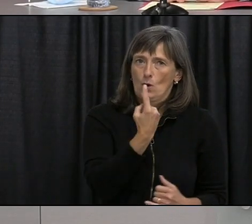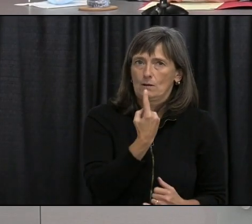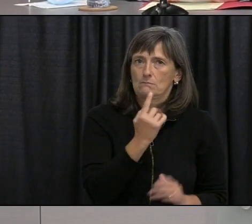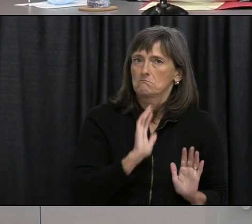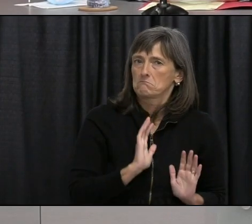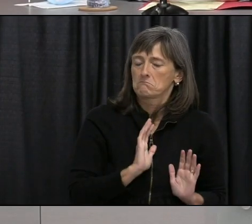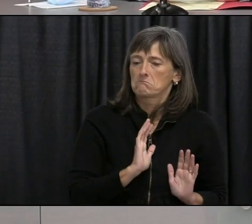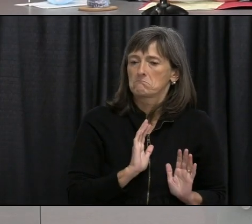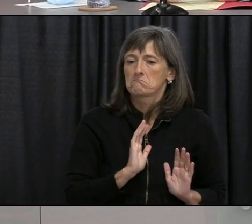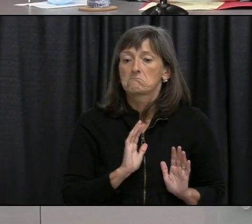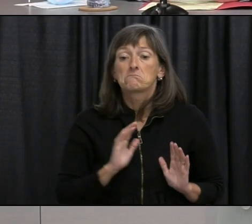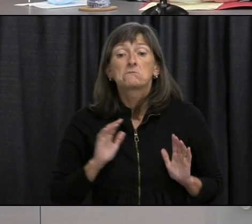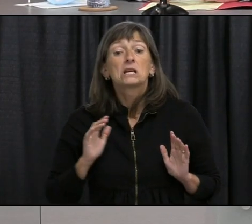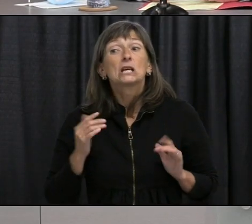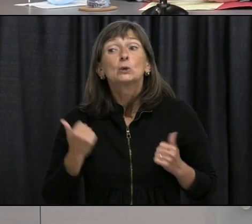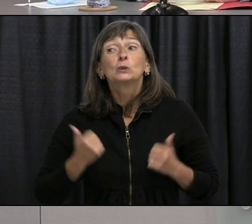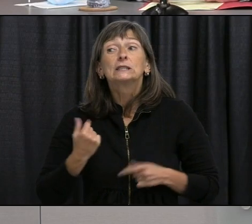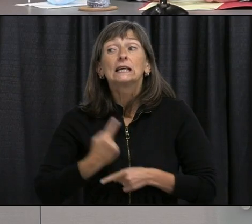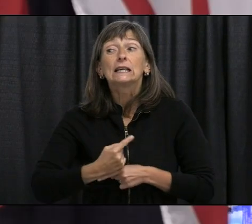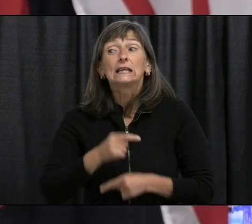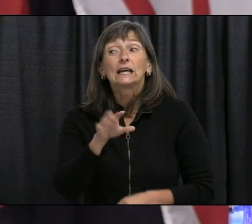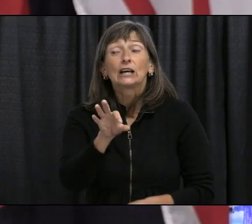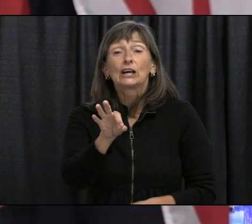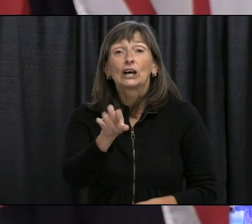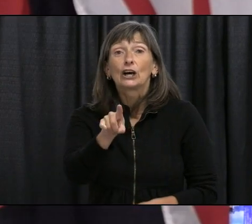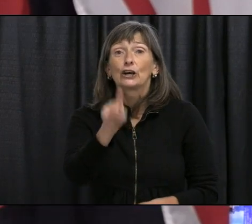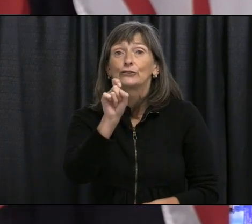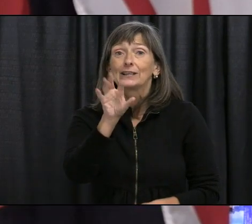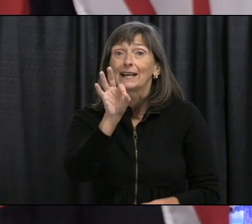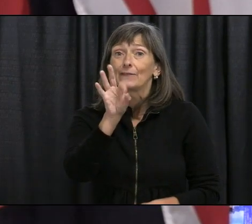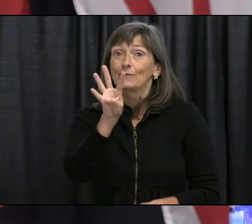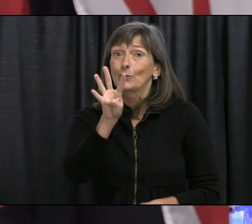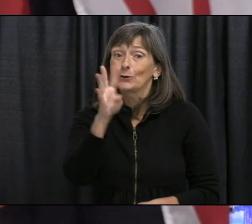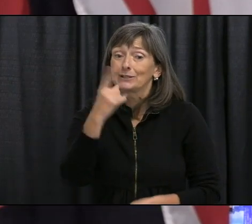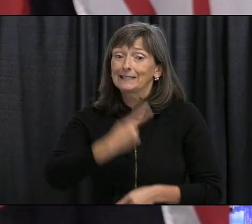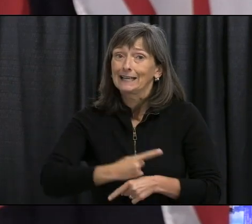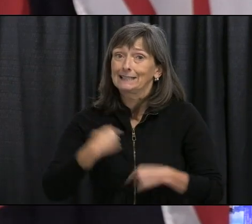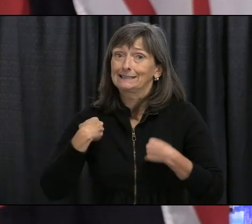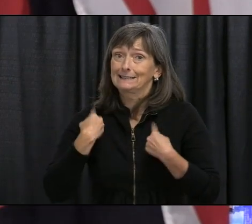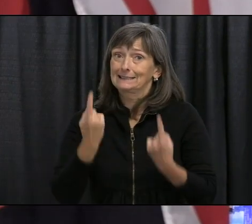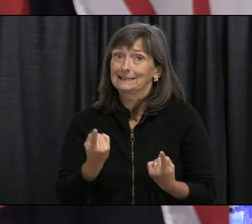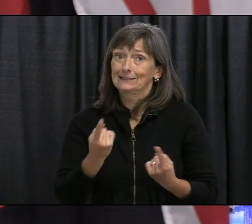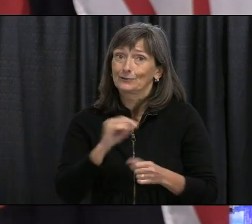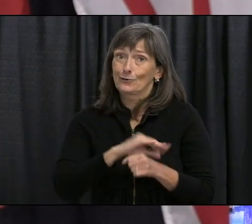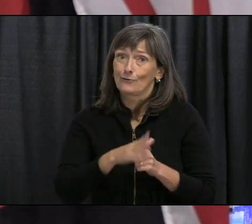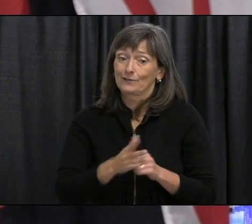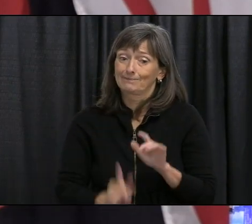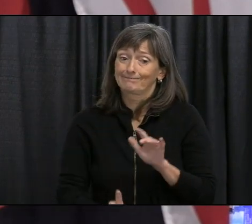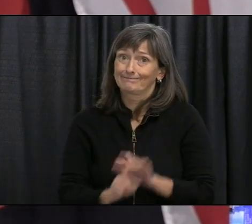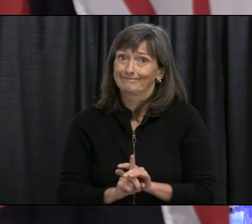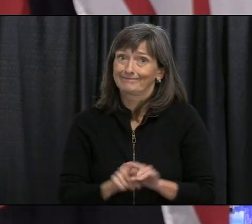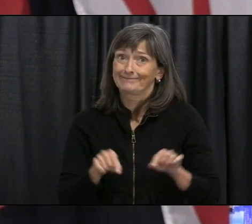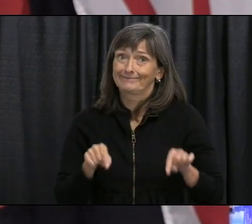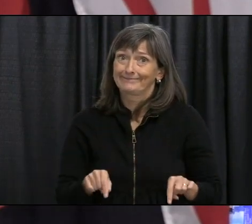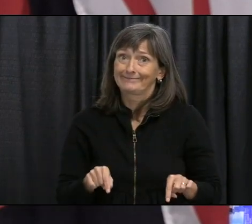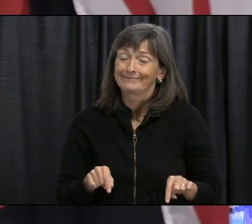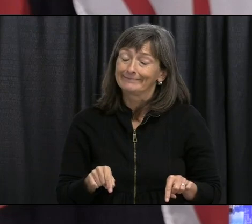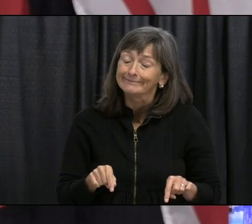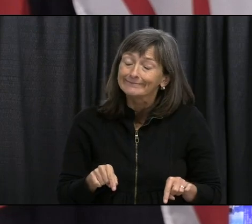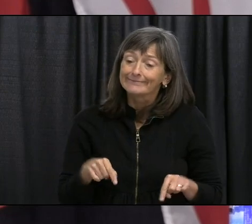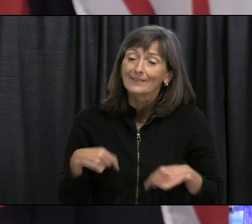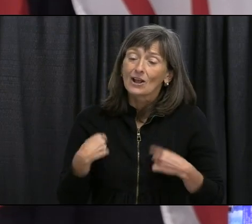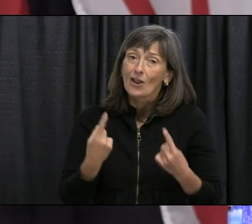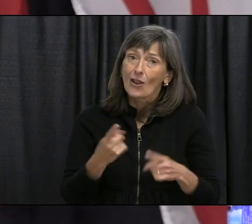We're on day 194. It's been a long road, and it's still not over yet. This